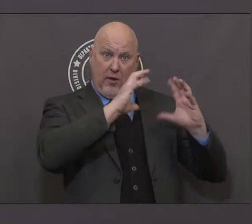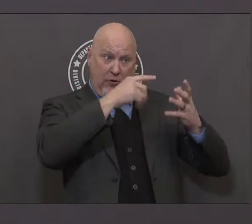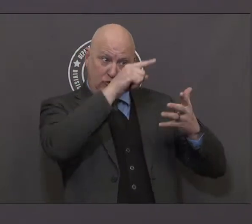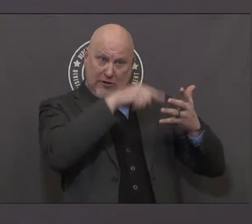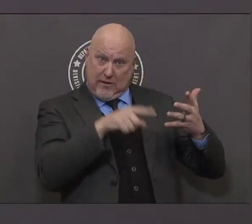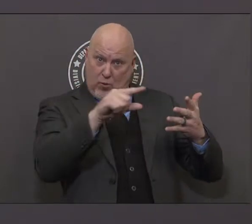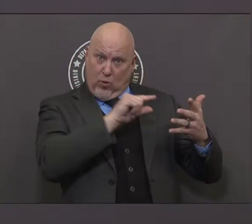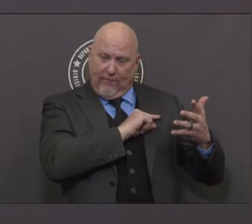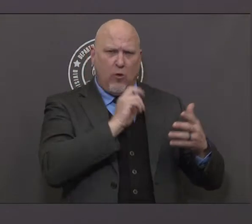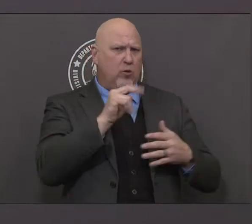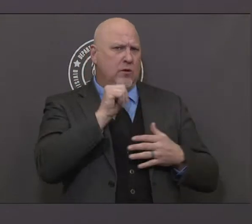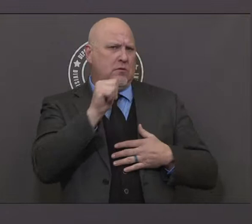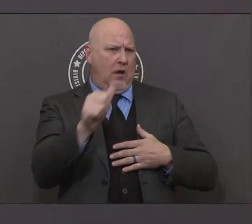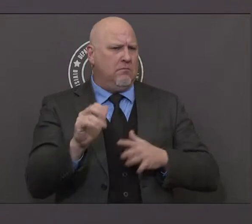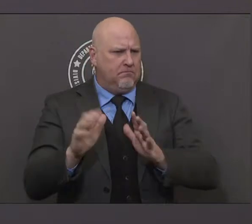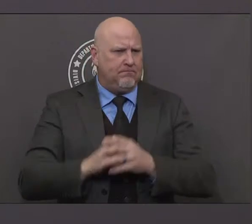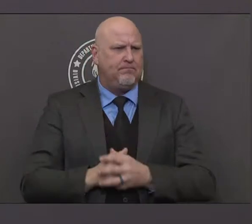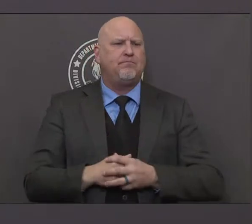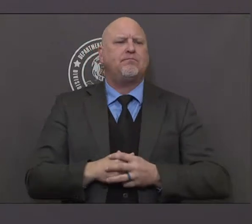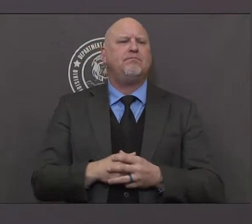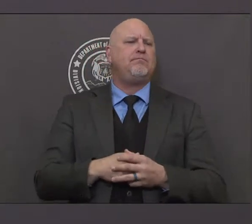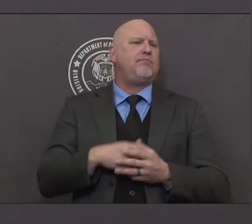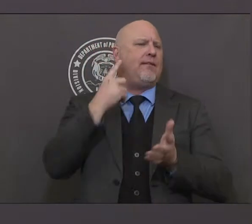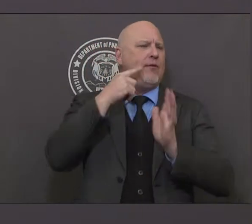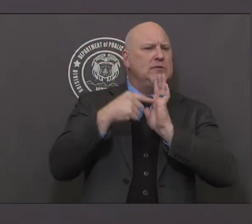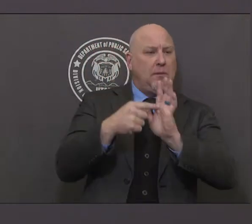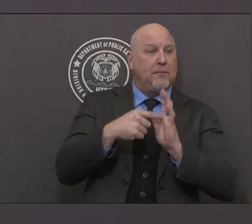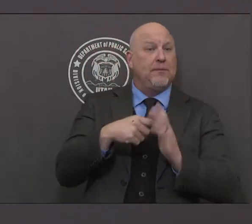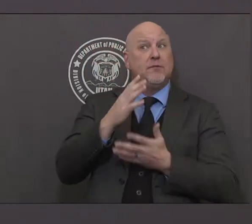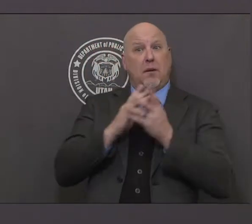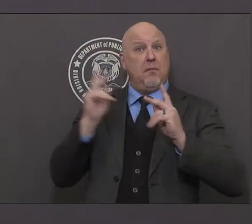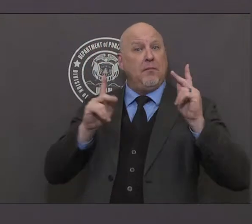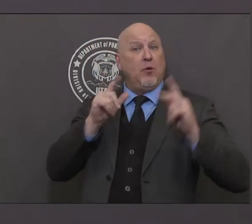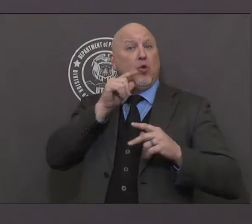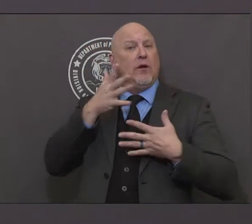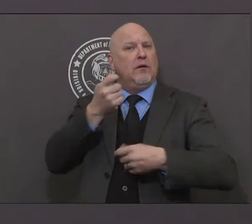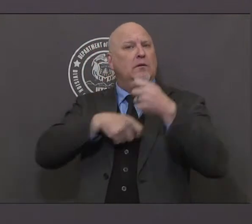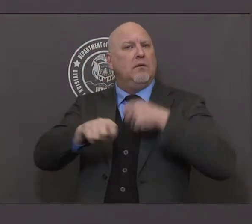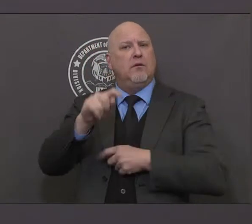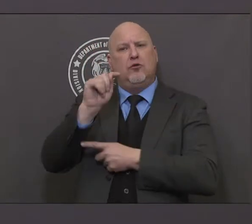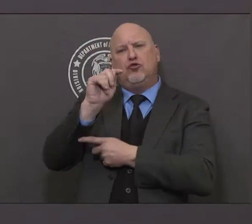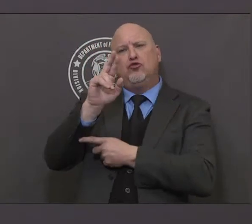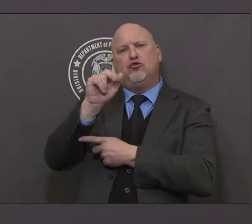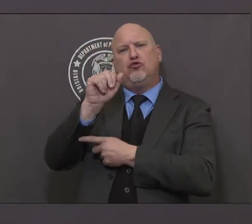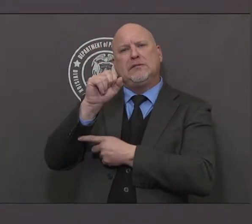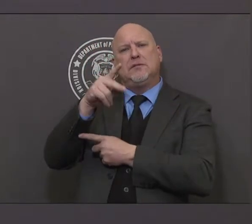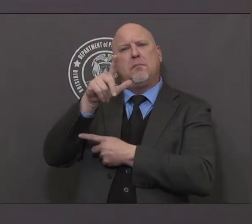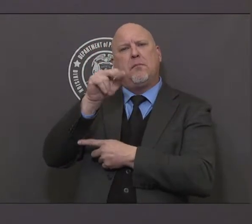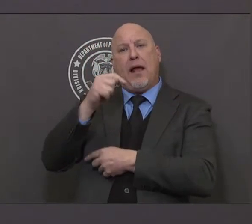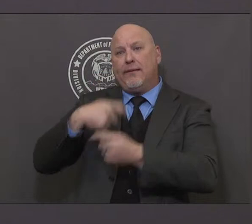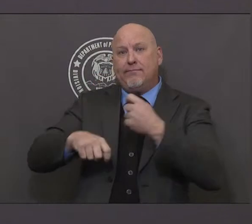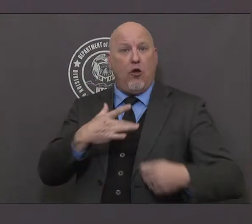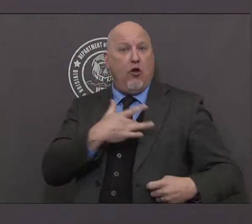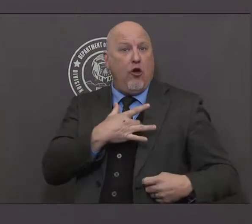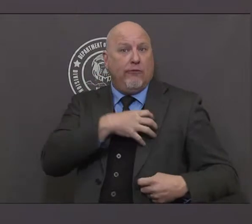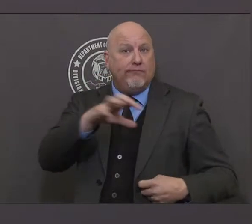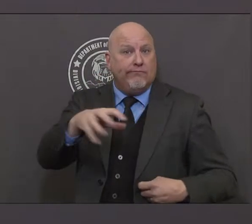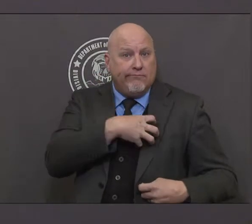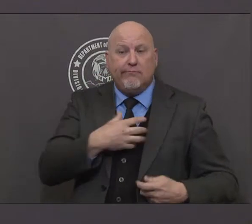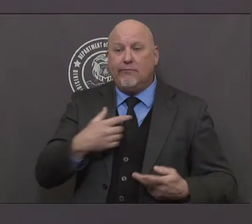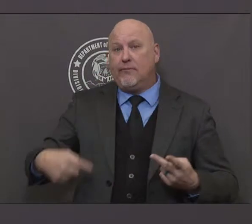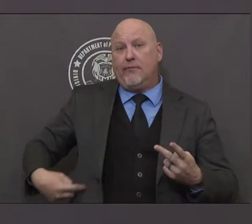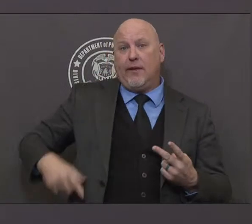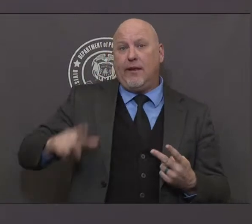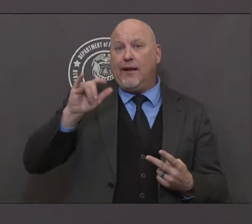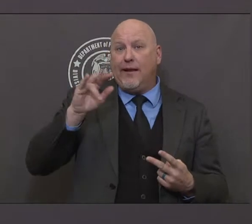transplant recipients. And by the way, again, this is everyone age 18 and over with any of these conditions, ages 18 and